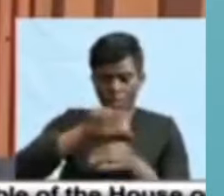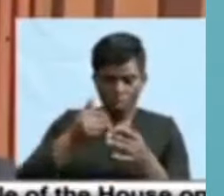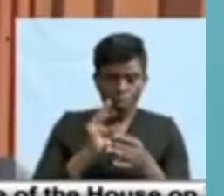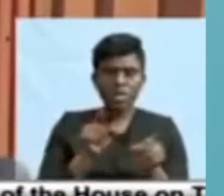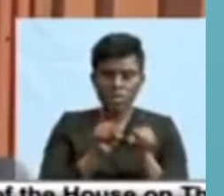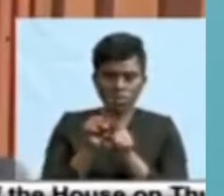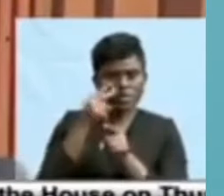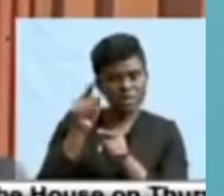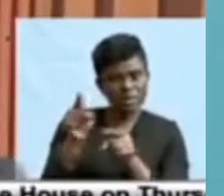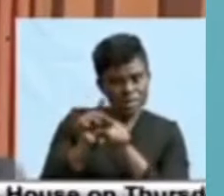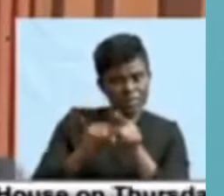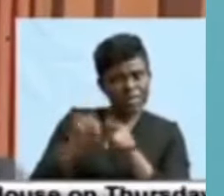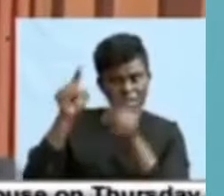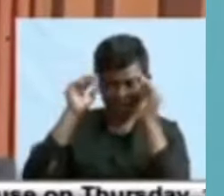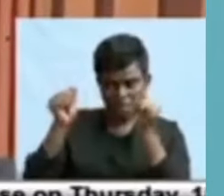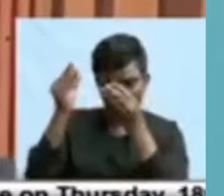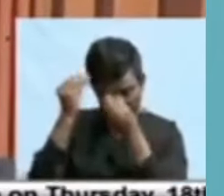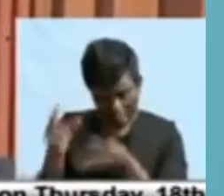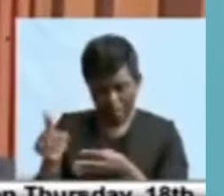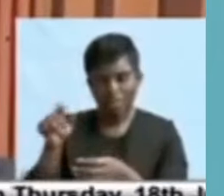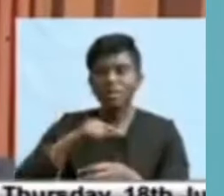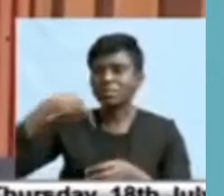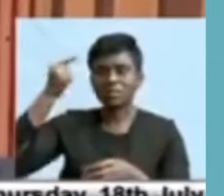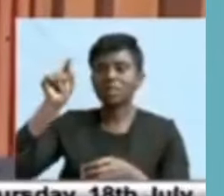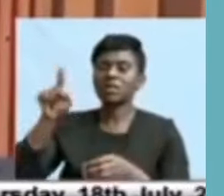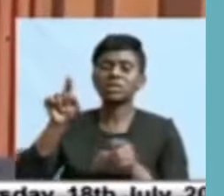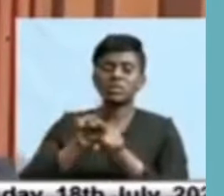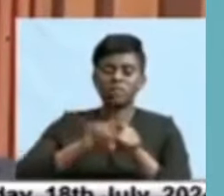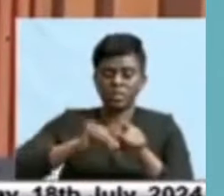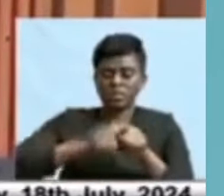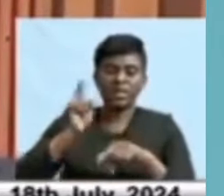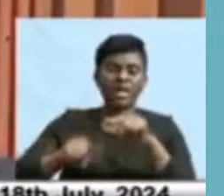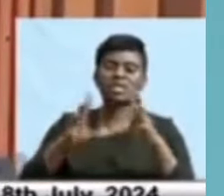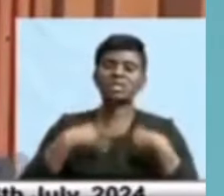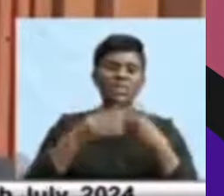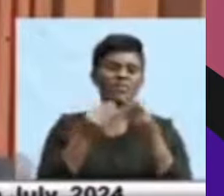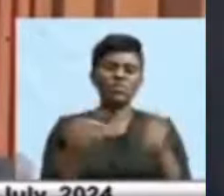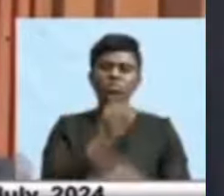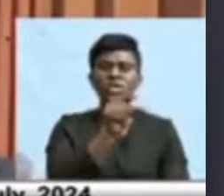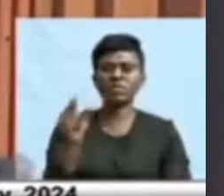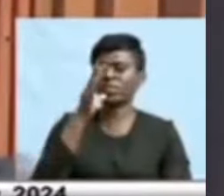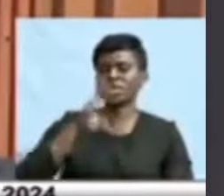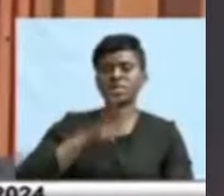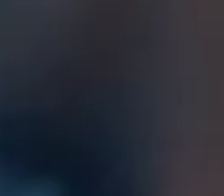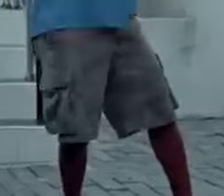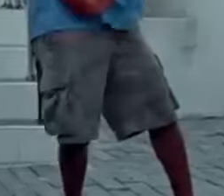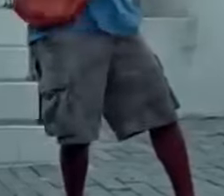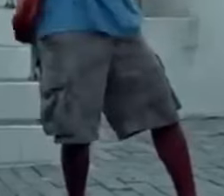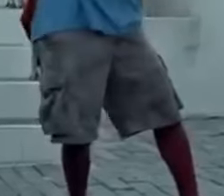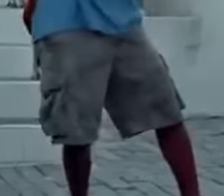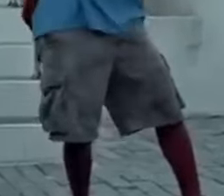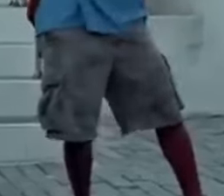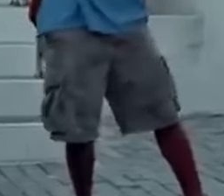all saw our allegiance to the Republican president. We shall not accept a crop of few individuals, Madam Speaker. Don't forget to subscribe